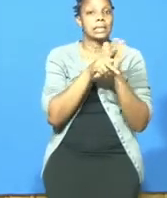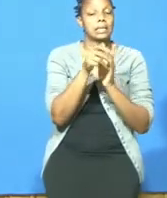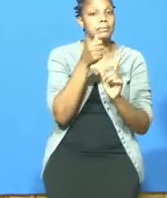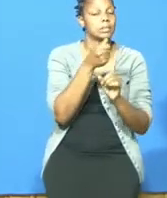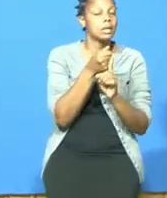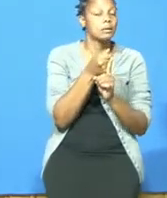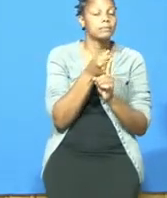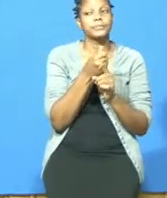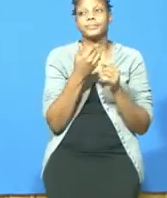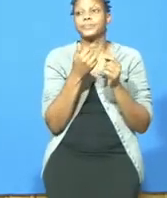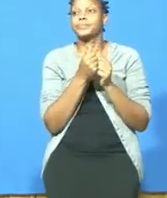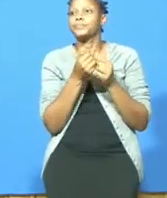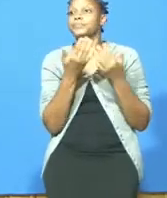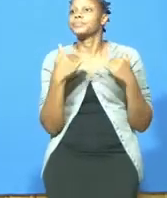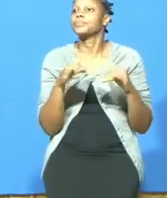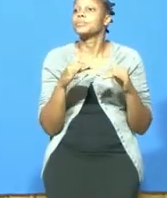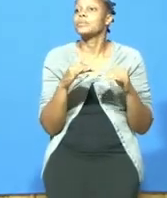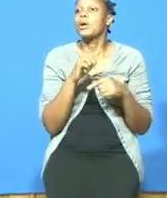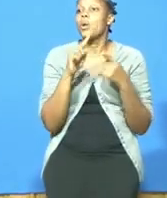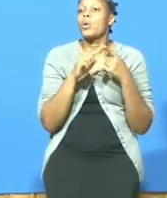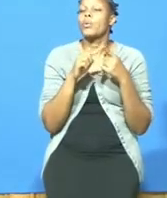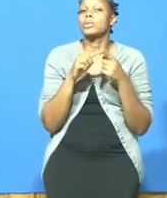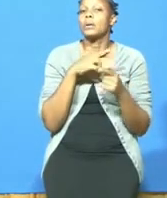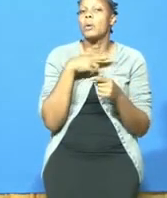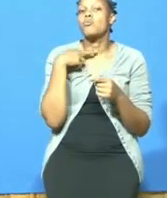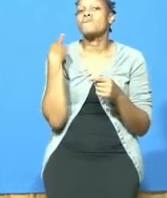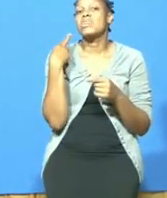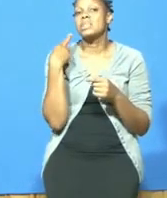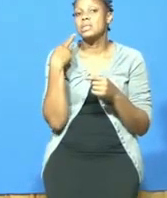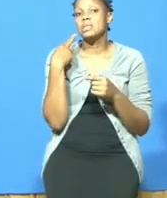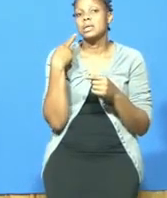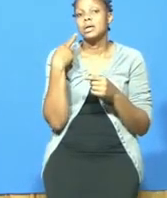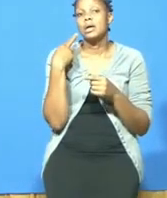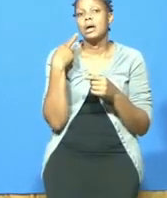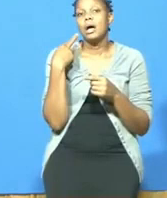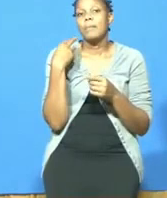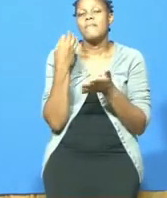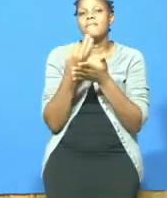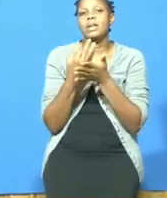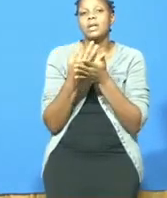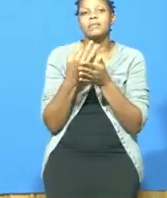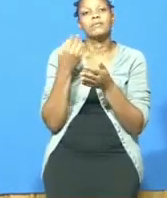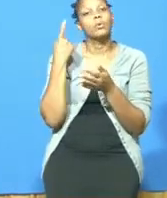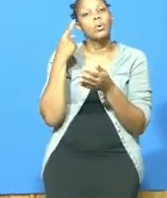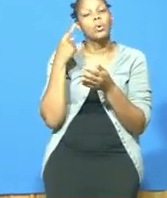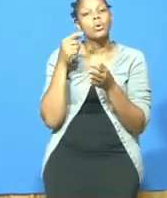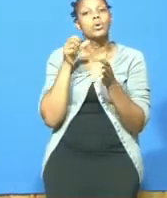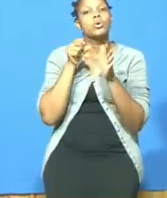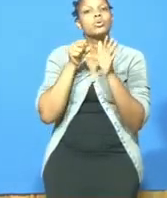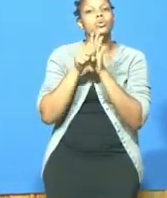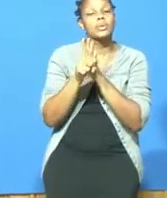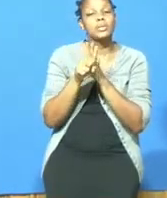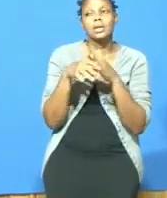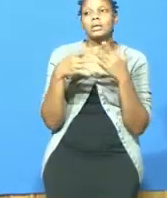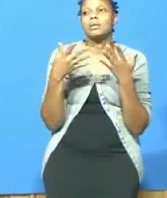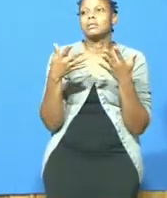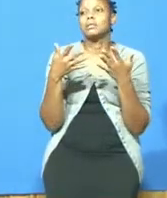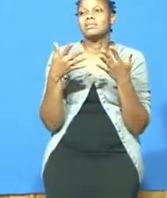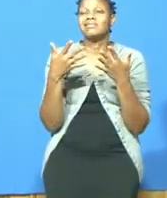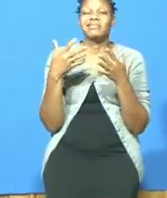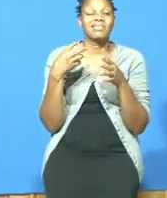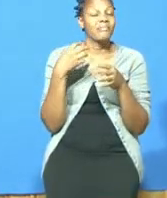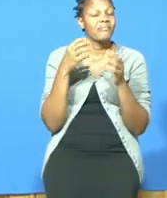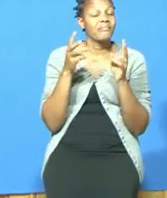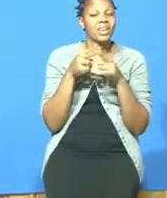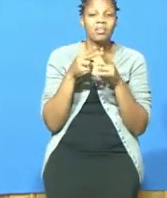Now, when we're looking at risk factors for suicide, we're looking again, as I said, it's a very complex